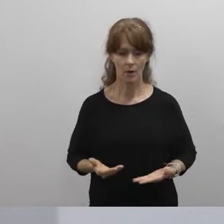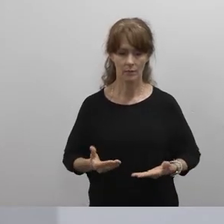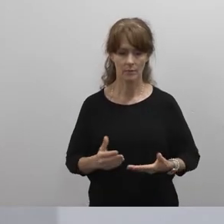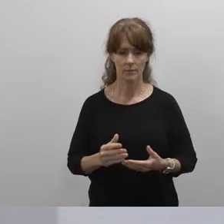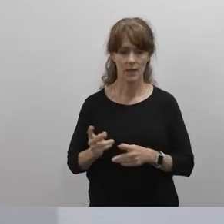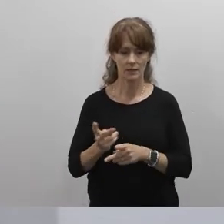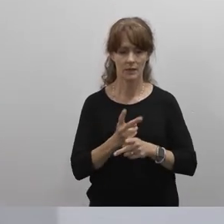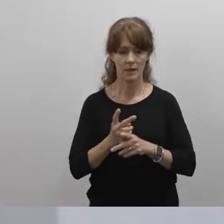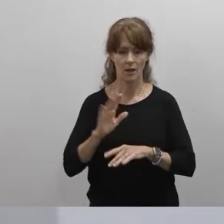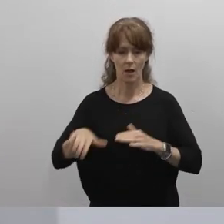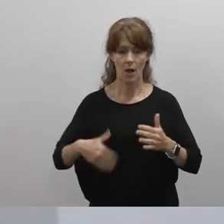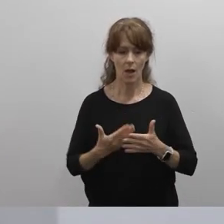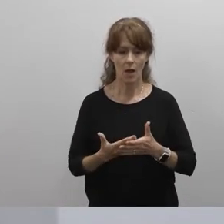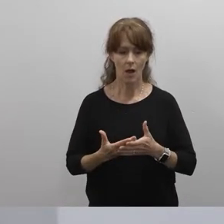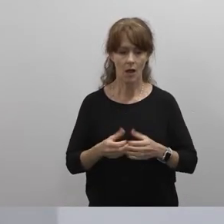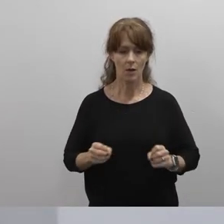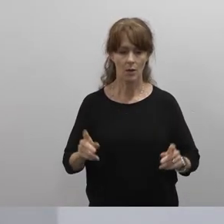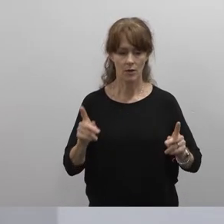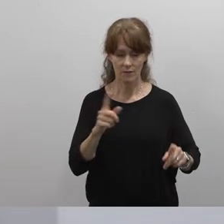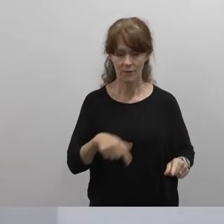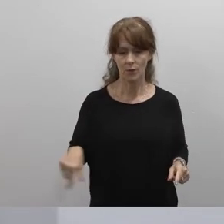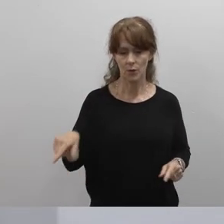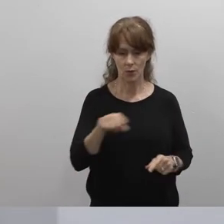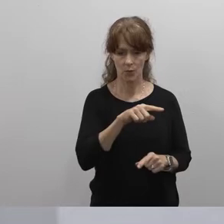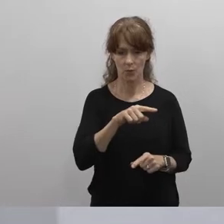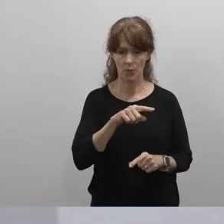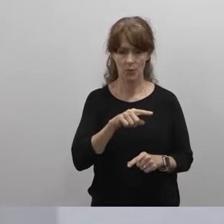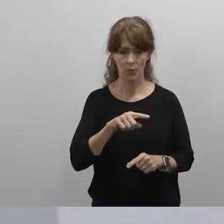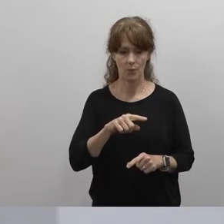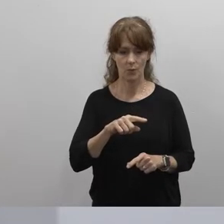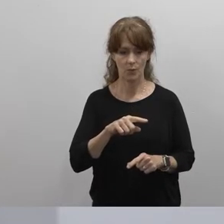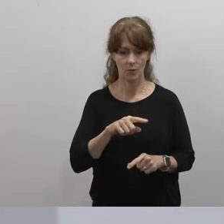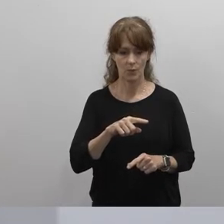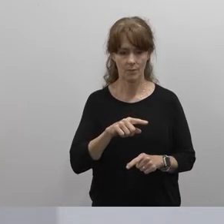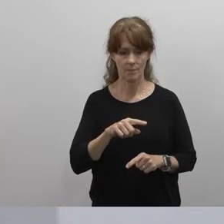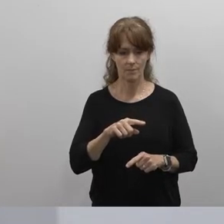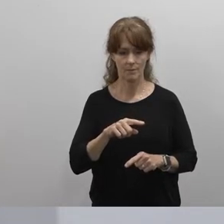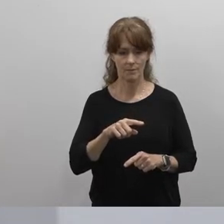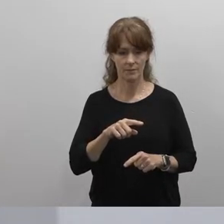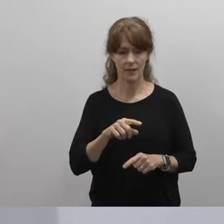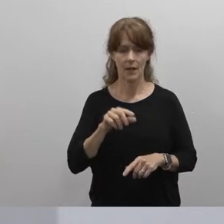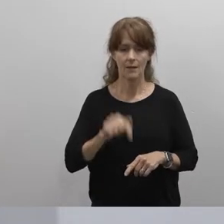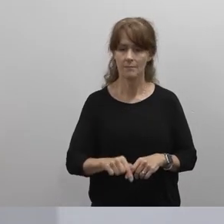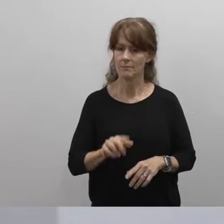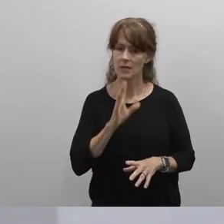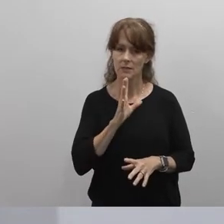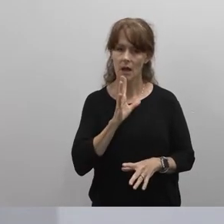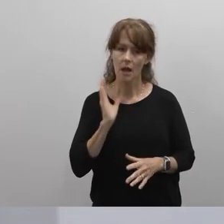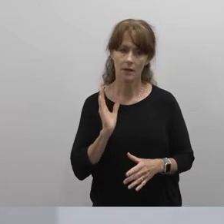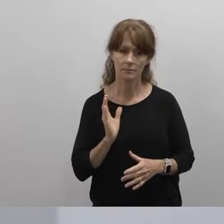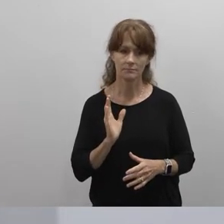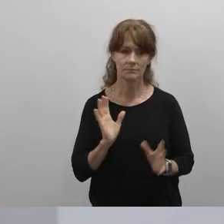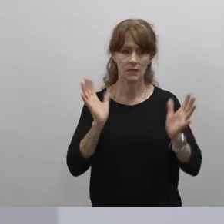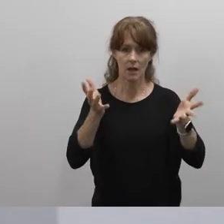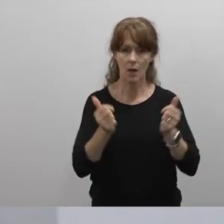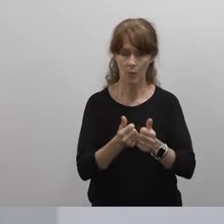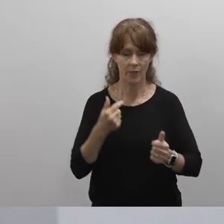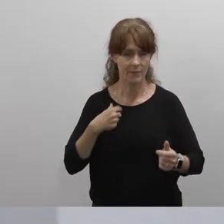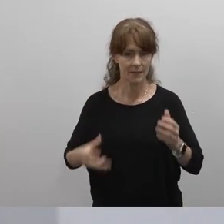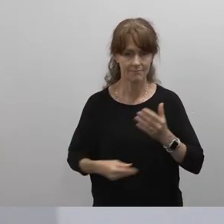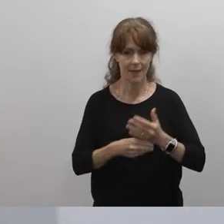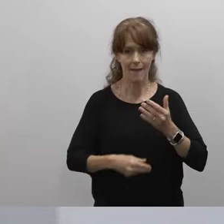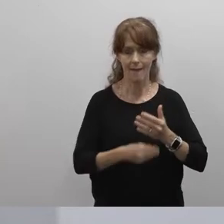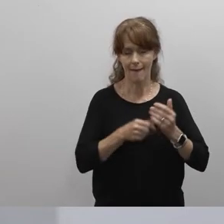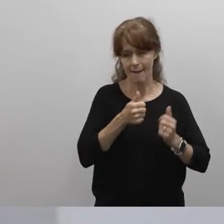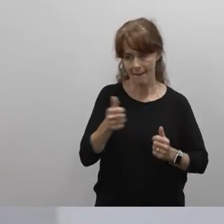governance team, I welcome all of the opportunity for you to turn your mic on and interject with me. Also want